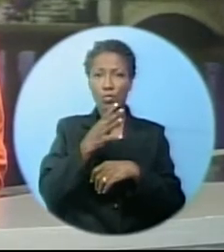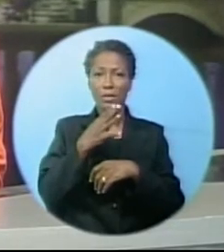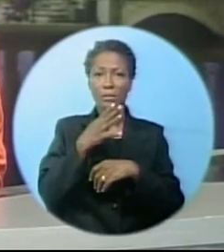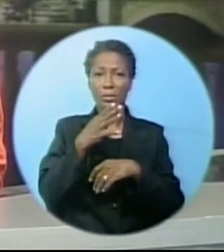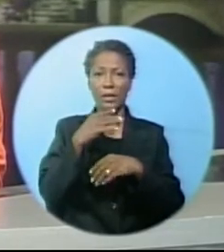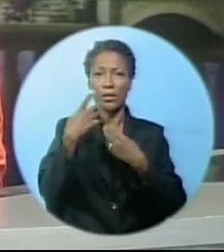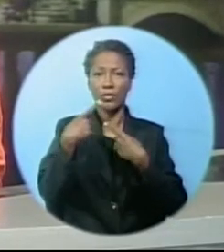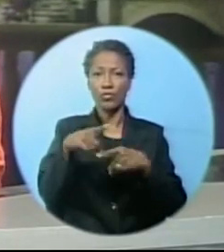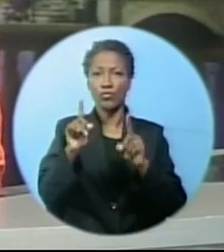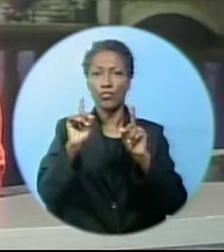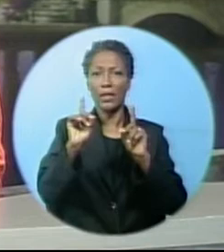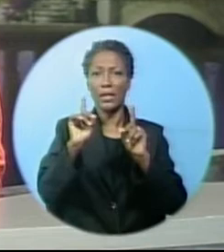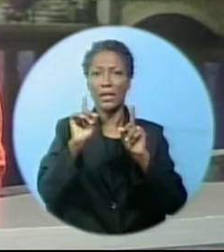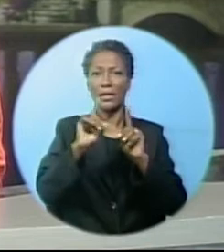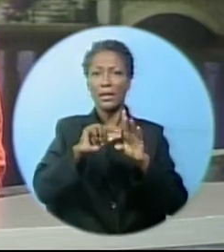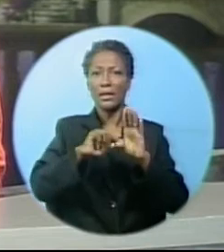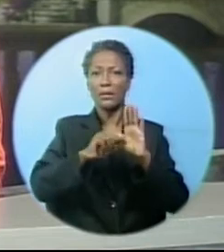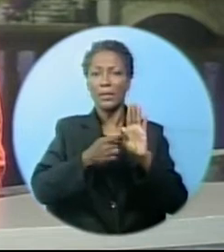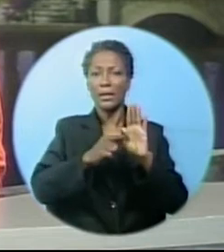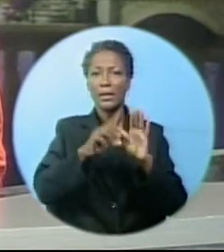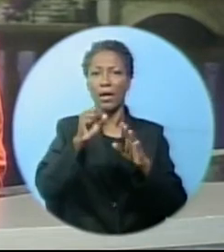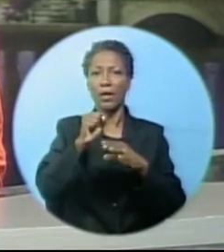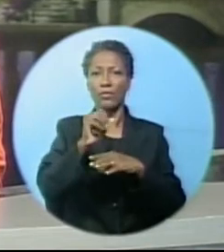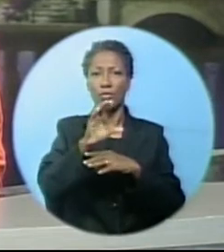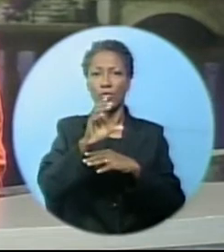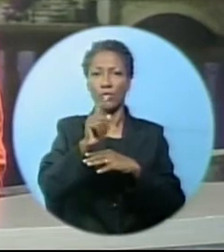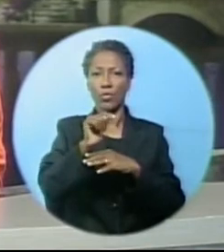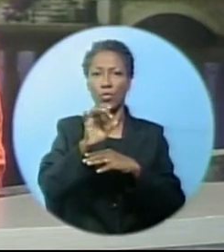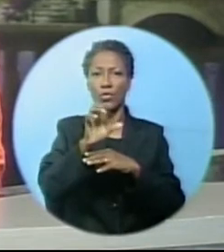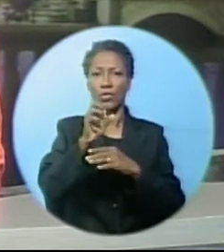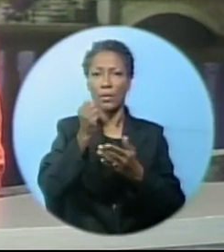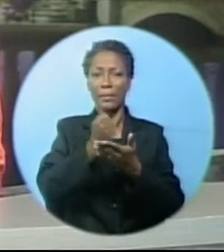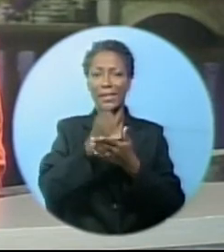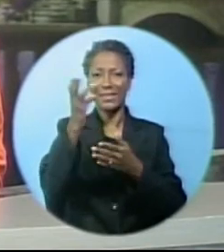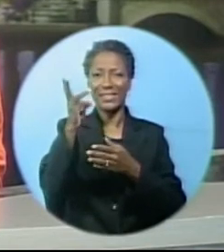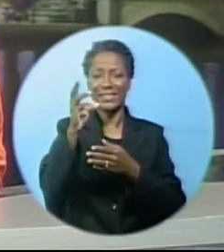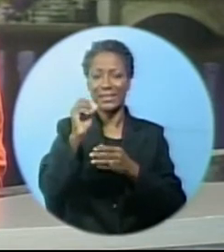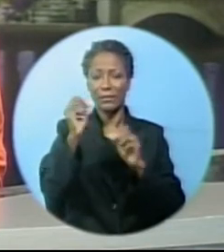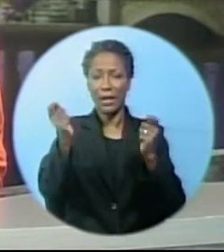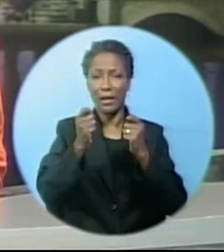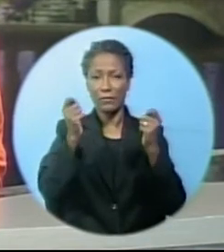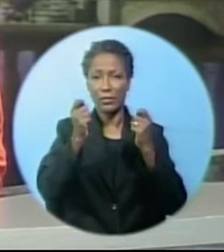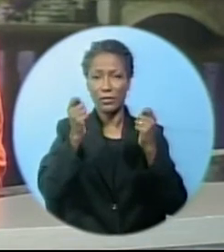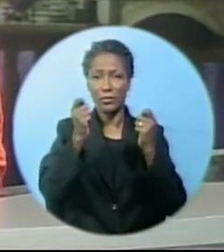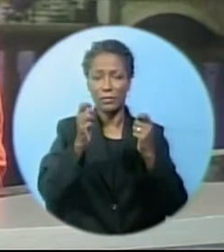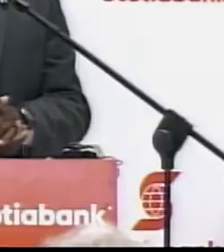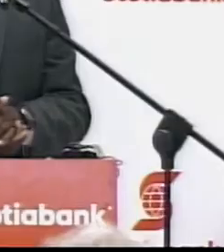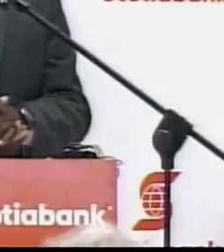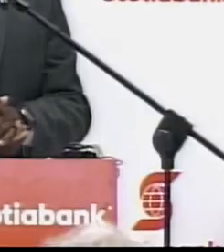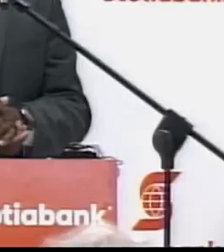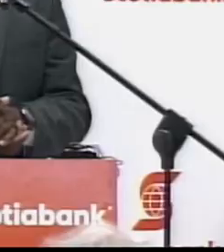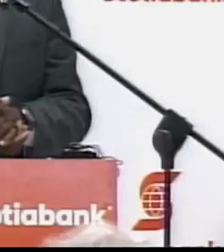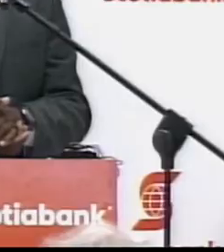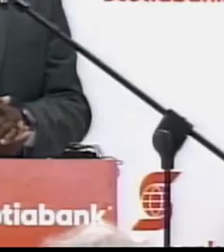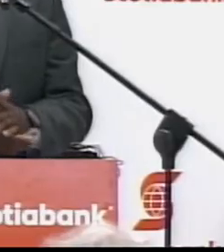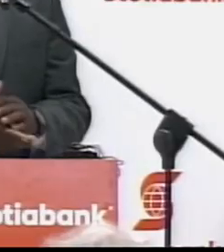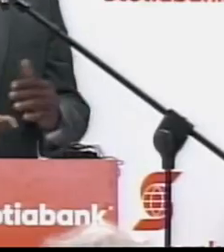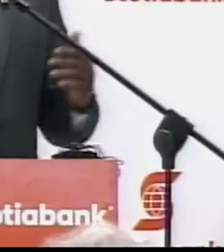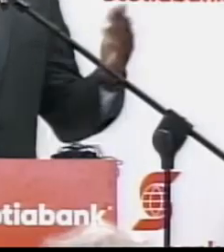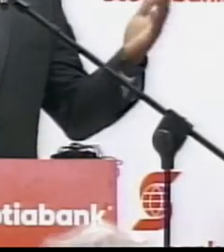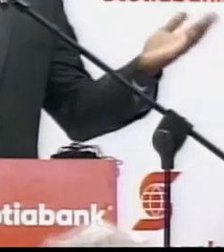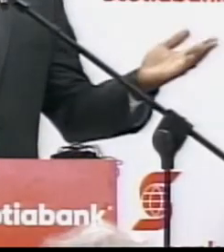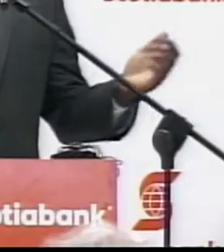during a recent ceremony to launch Scotiabank's 60th anniversary celebrations. And quite often customers